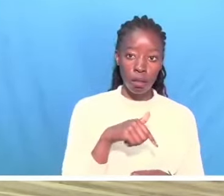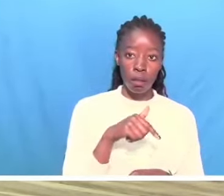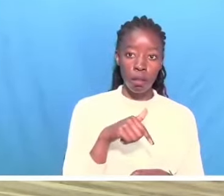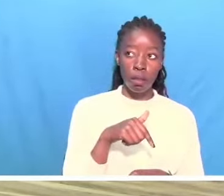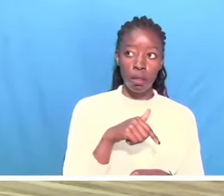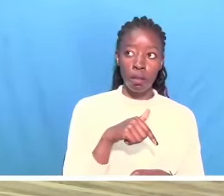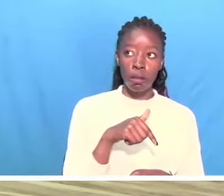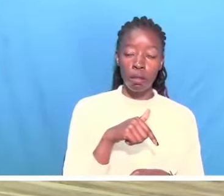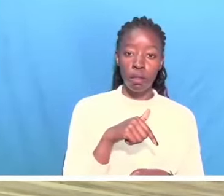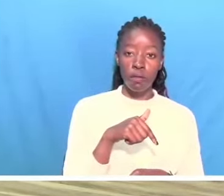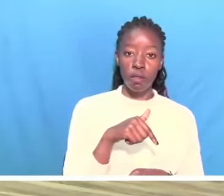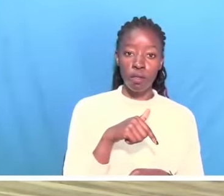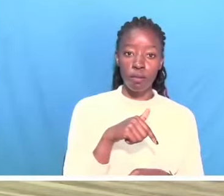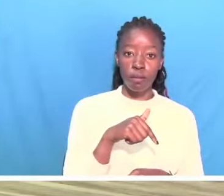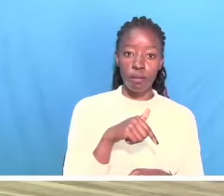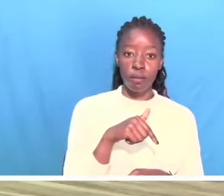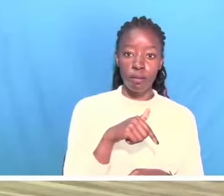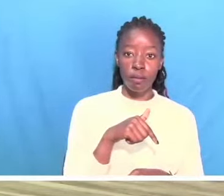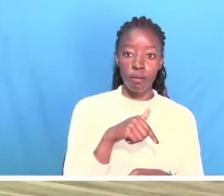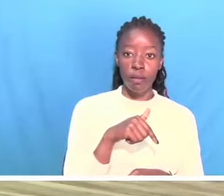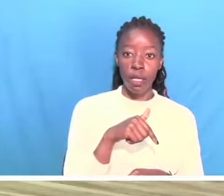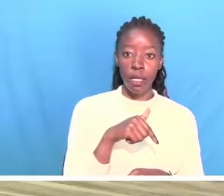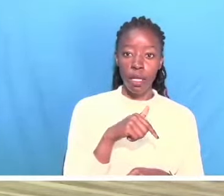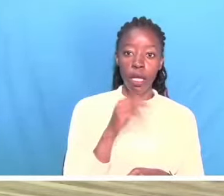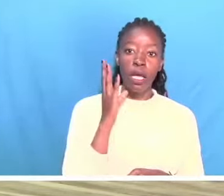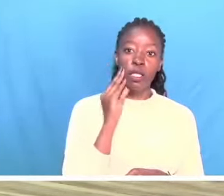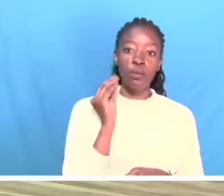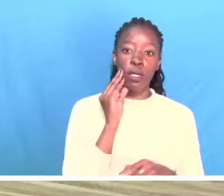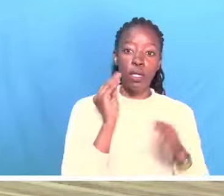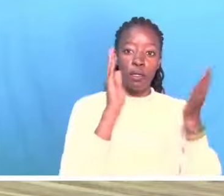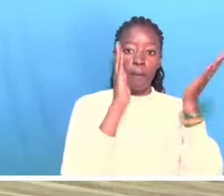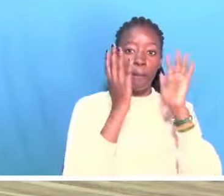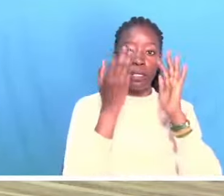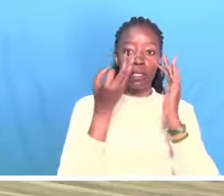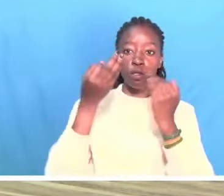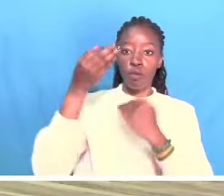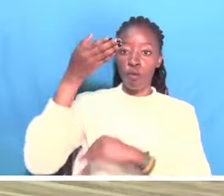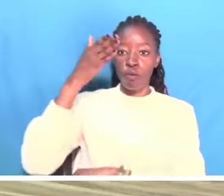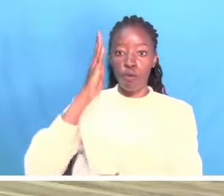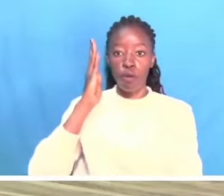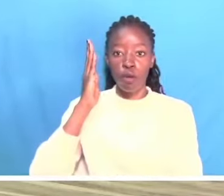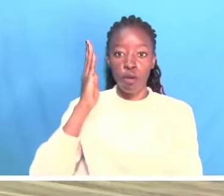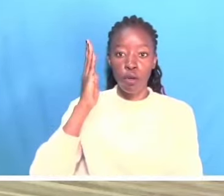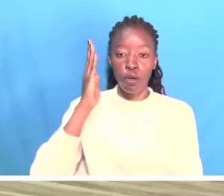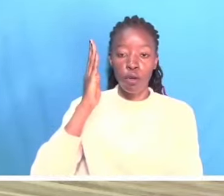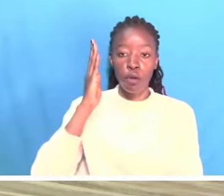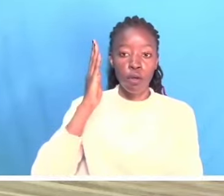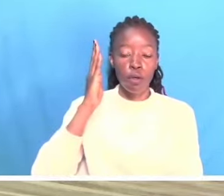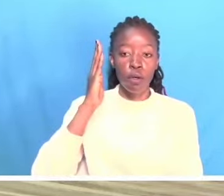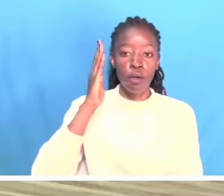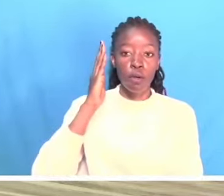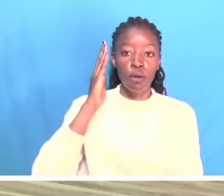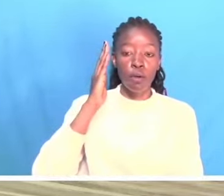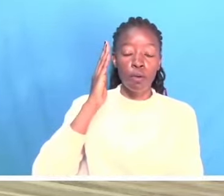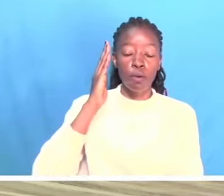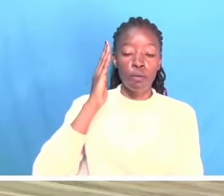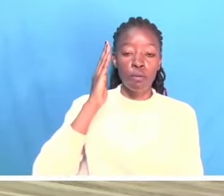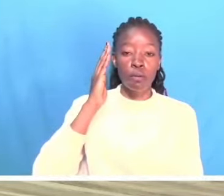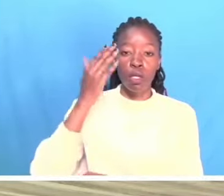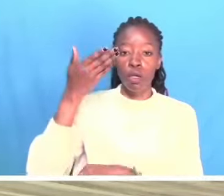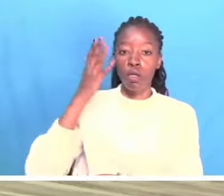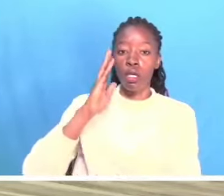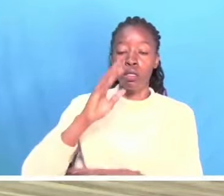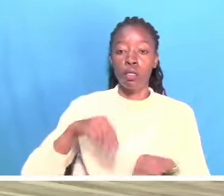indeed experience the presence of God. We want to welcome even those of us who are following